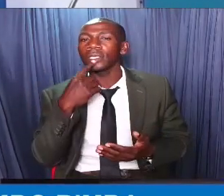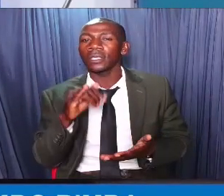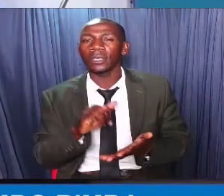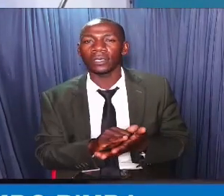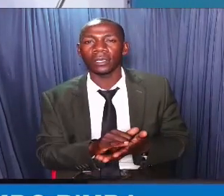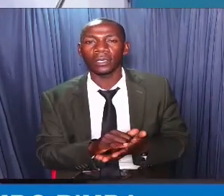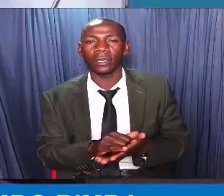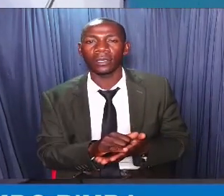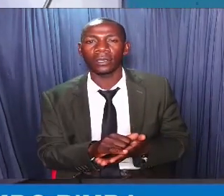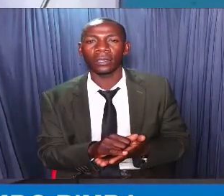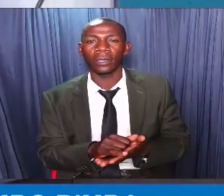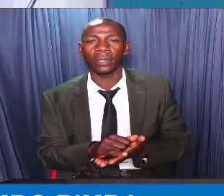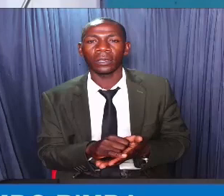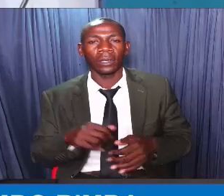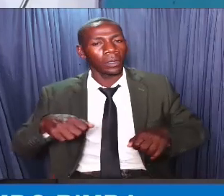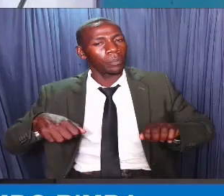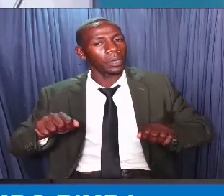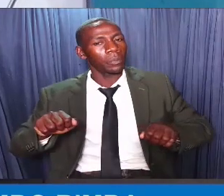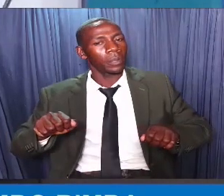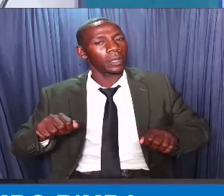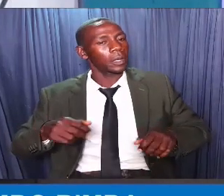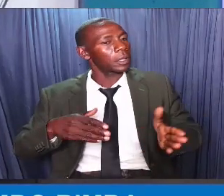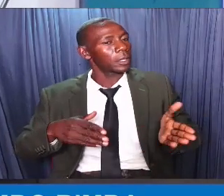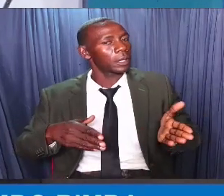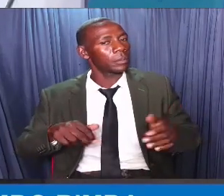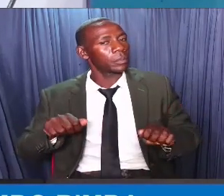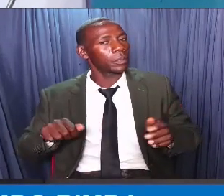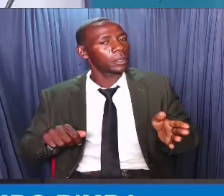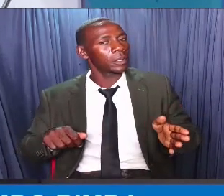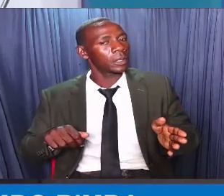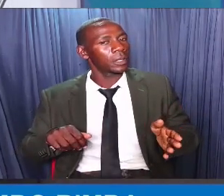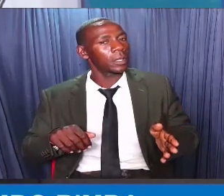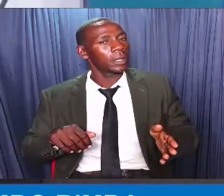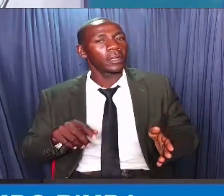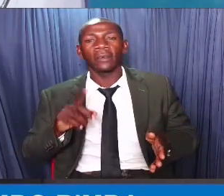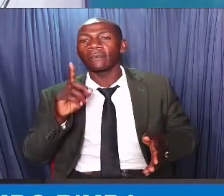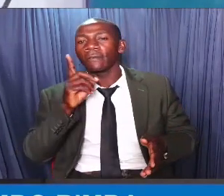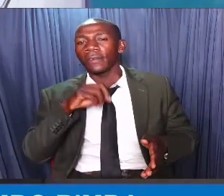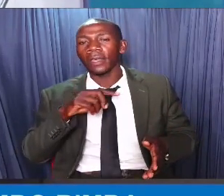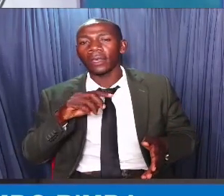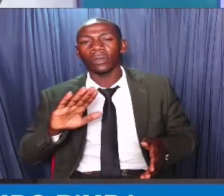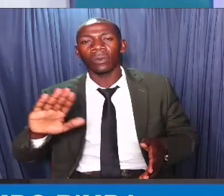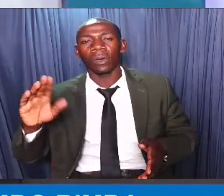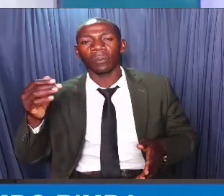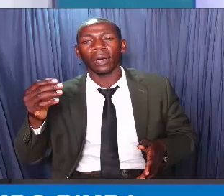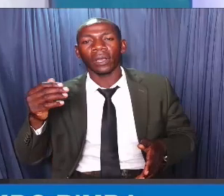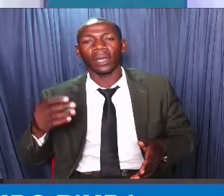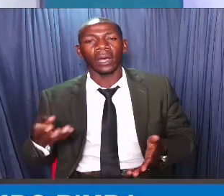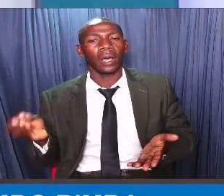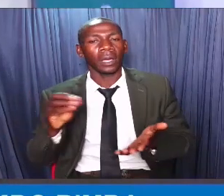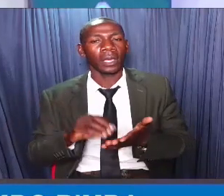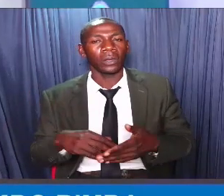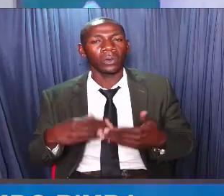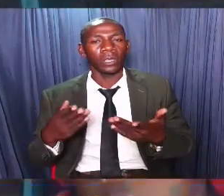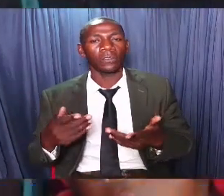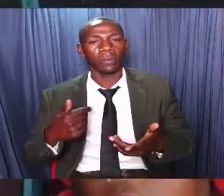she told me, hii pikipiki aliyokuleta, the motorbike that brought you here, ndio imemaliza pesa zako paka unanipatia 100. Nikamwambia ndio. It's finishing your money till